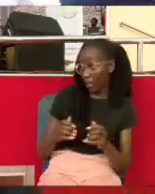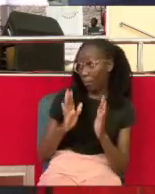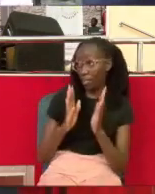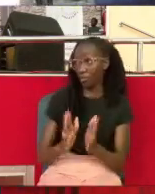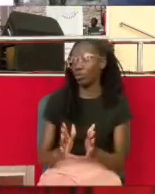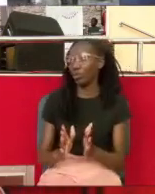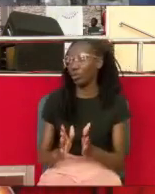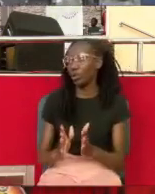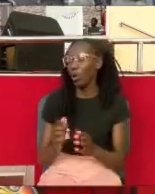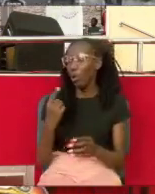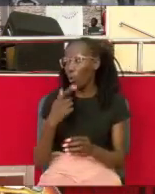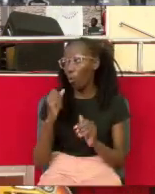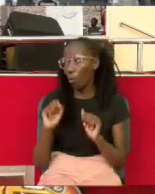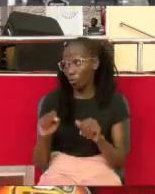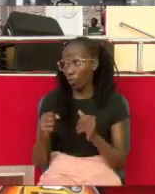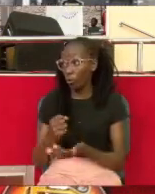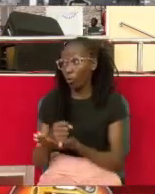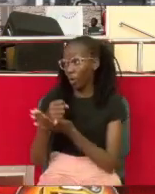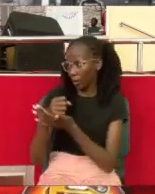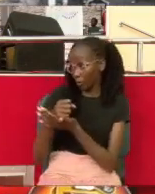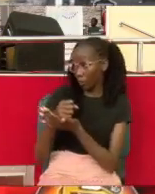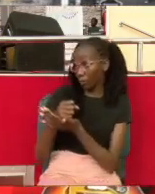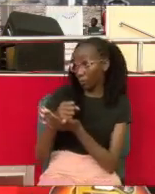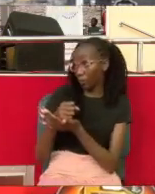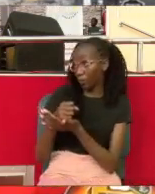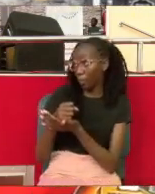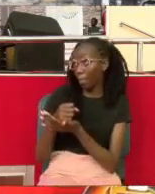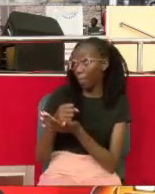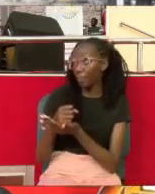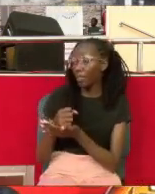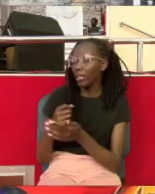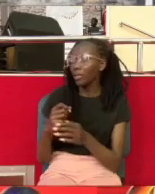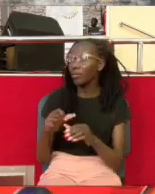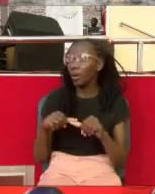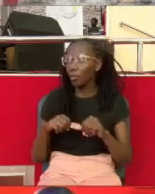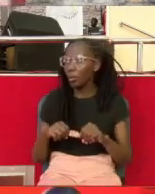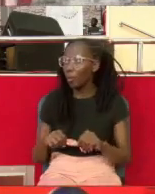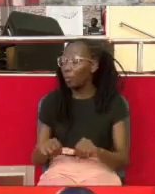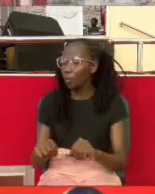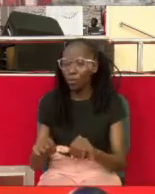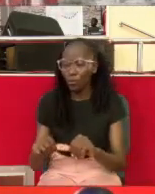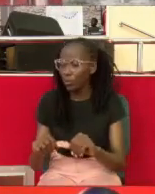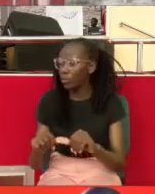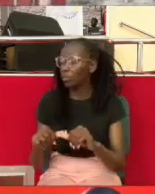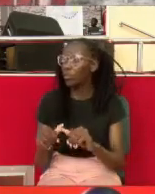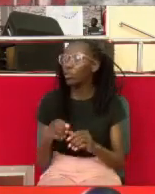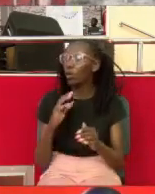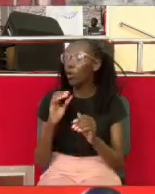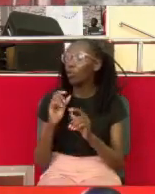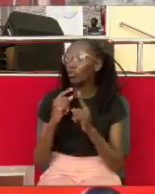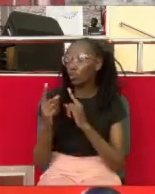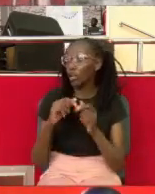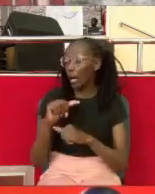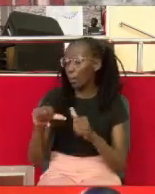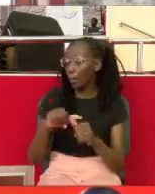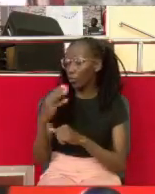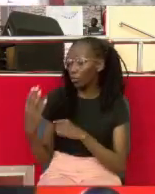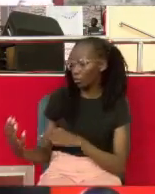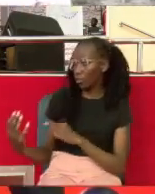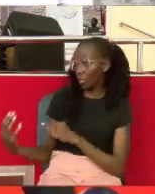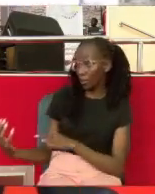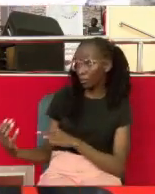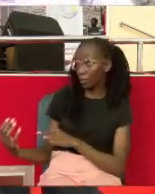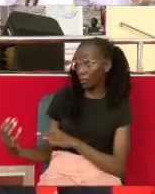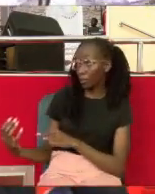And this morning I want to speak to the sons in this ministry. When I thought of it, I felt like I shouldn't